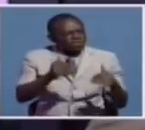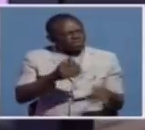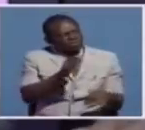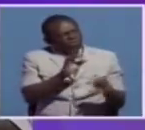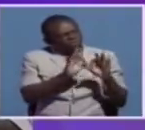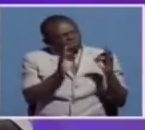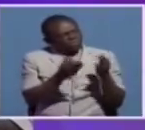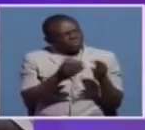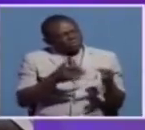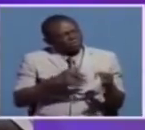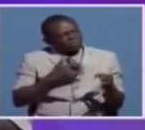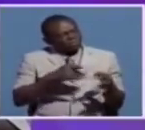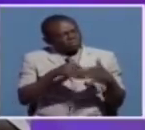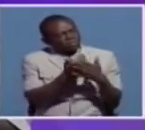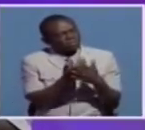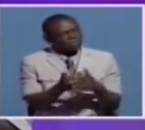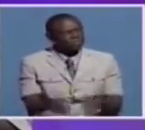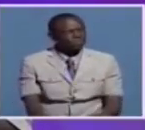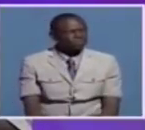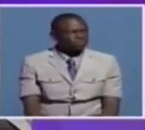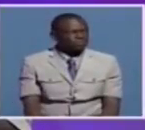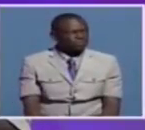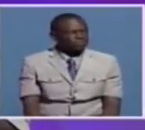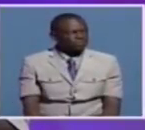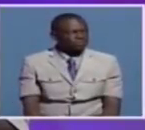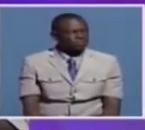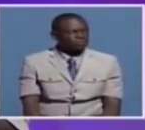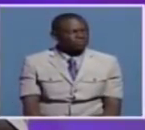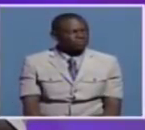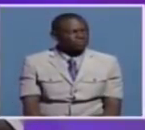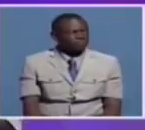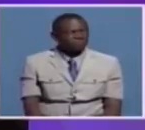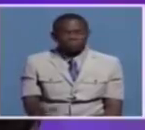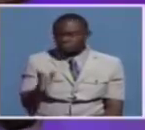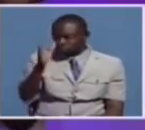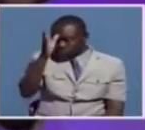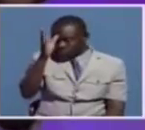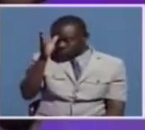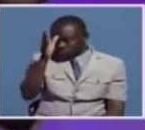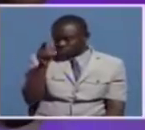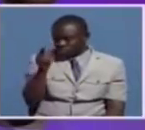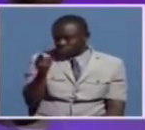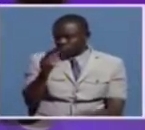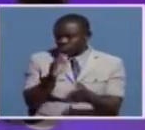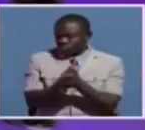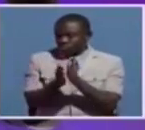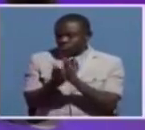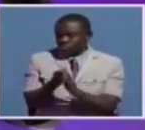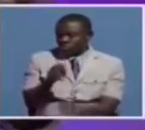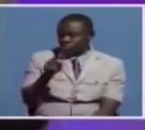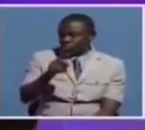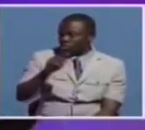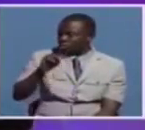was, first became Prime Minister, and we moved to that place which is now Airtel. I think it used to be Airtel